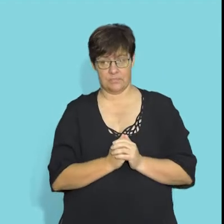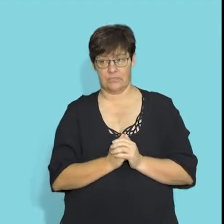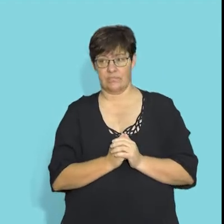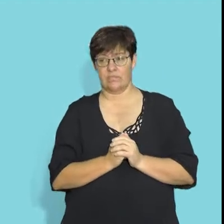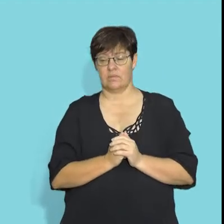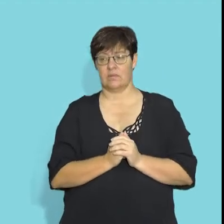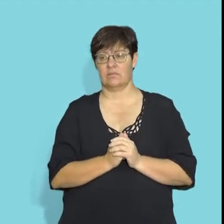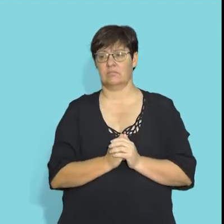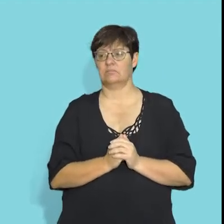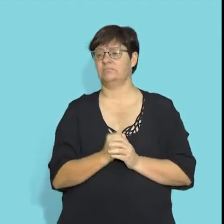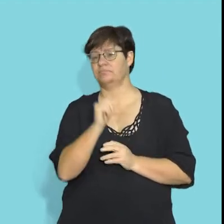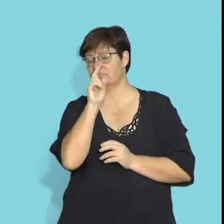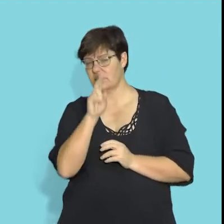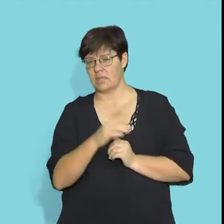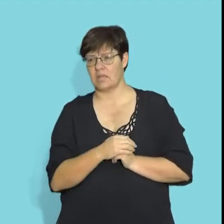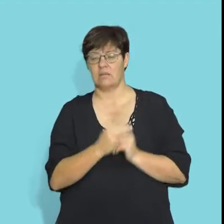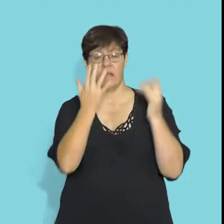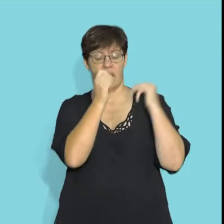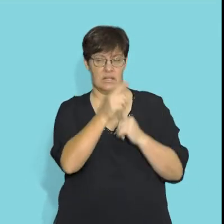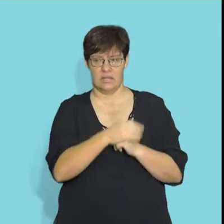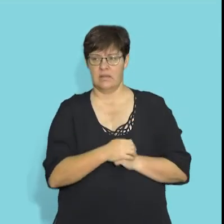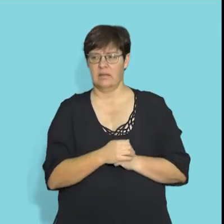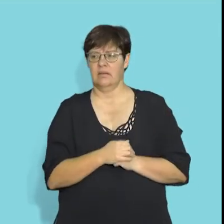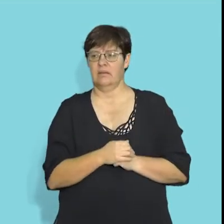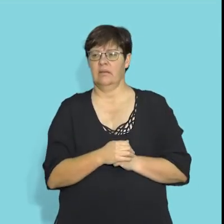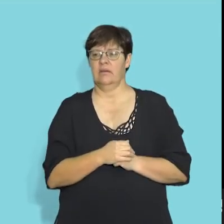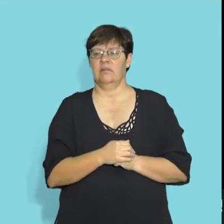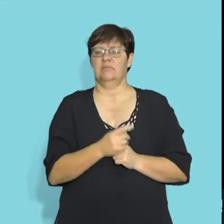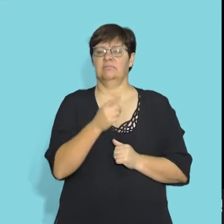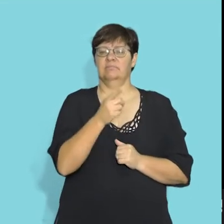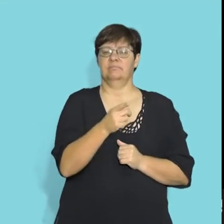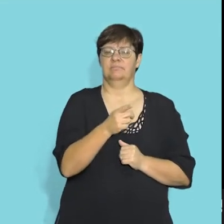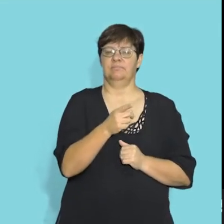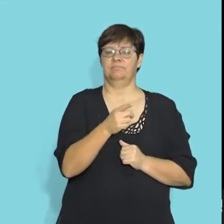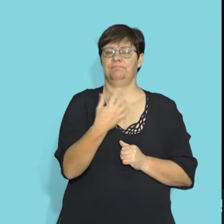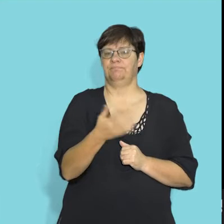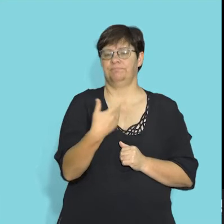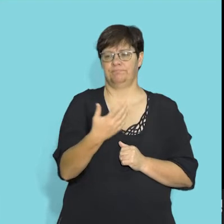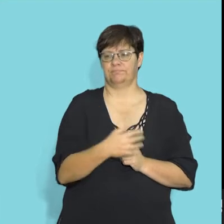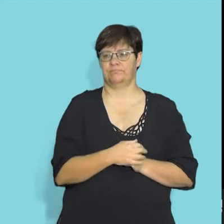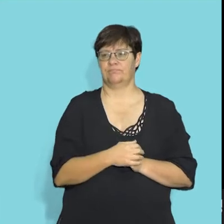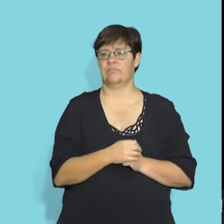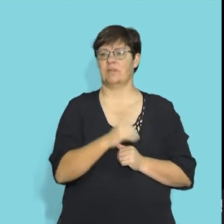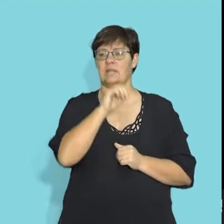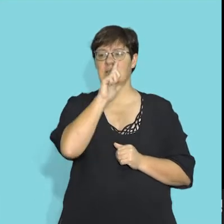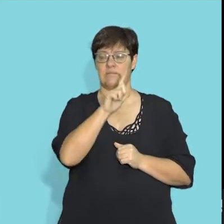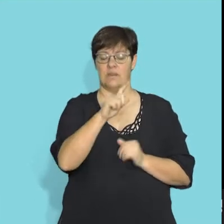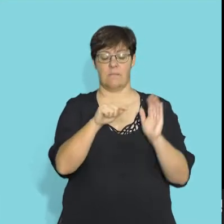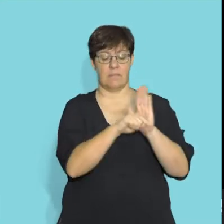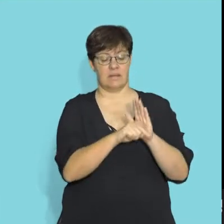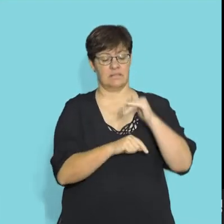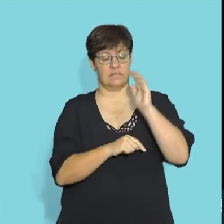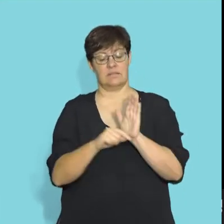And let's go to our calculator. Let's do it on our calculator. I'm going to go